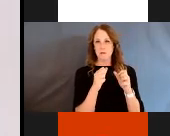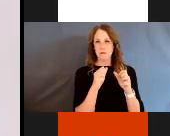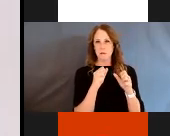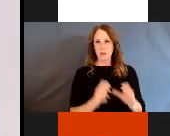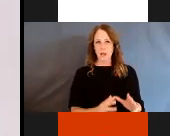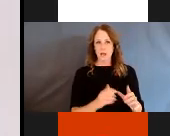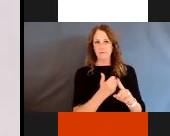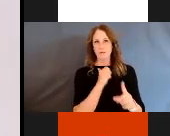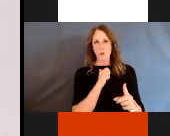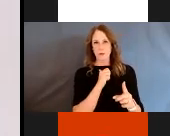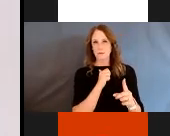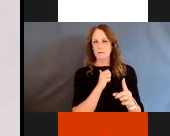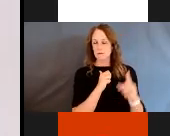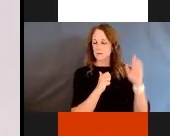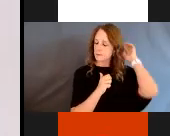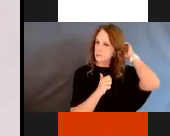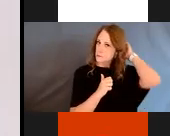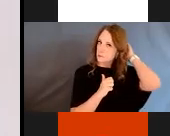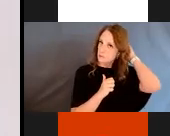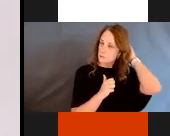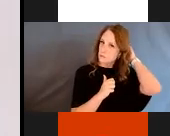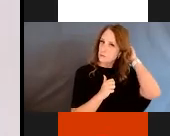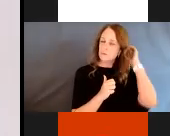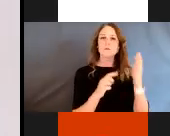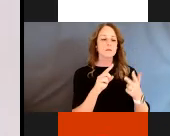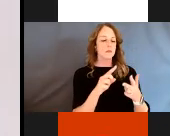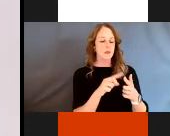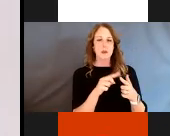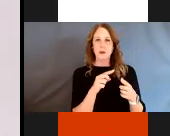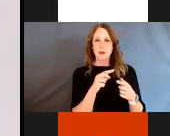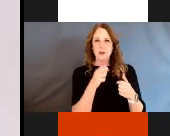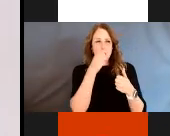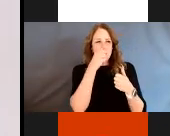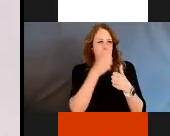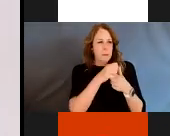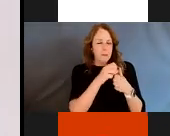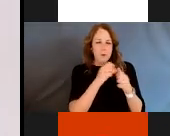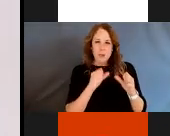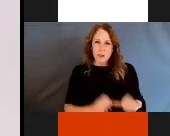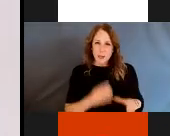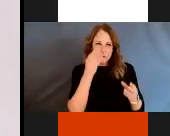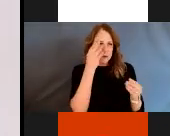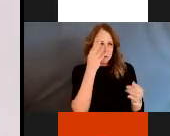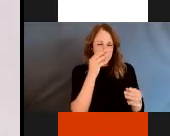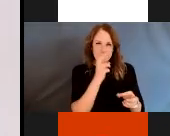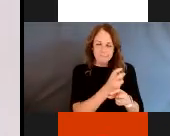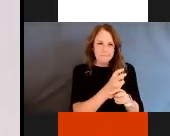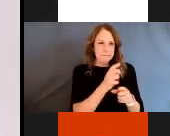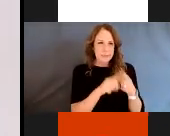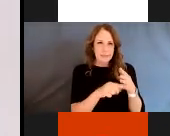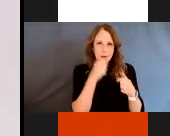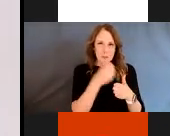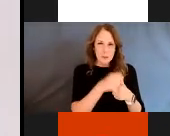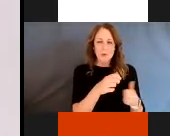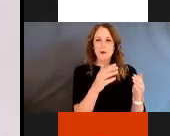or the traumatic experience, an inability to recall client information, diminished activity